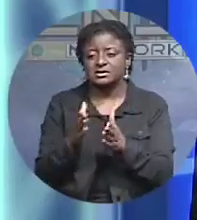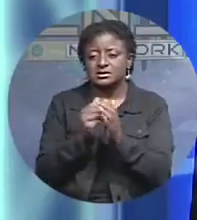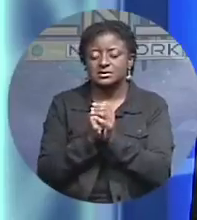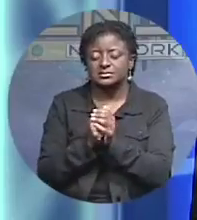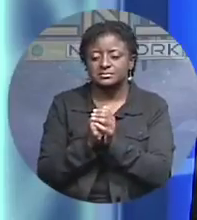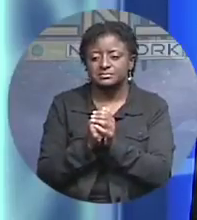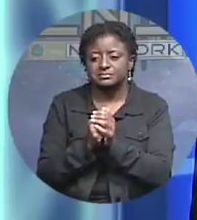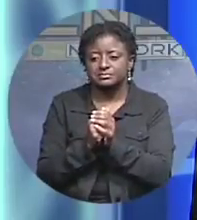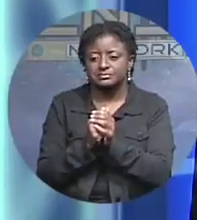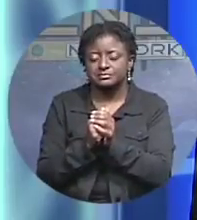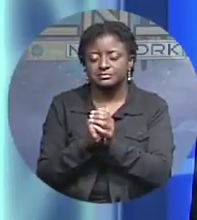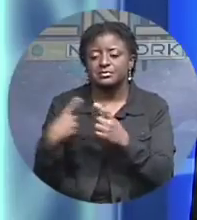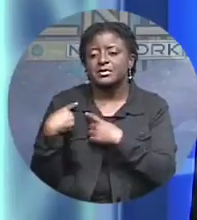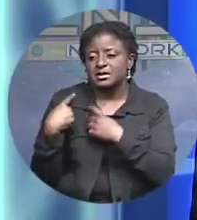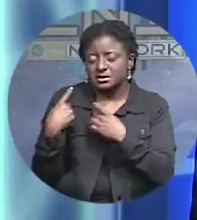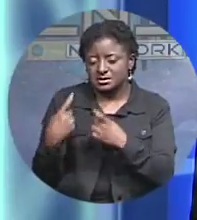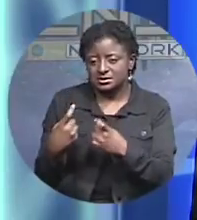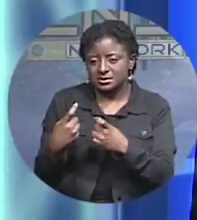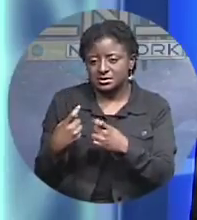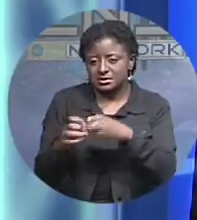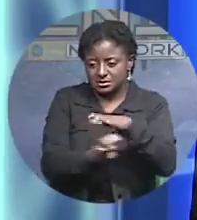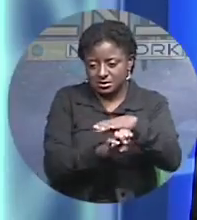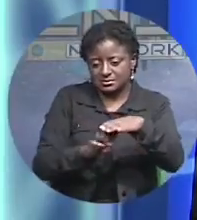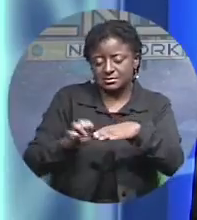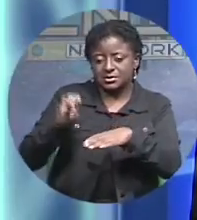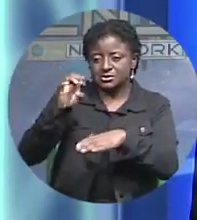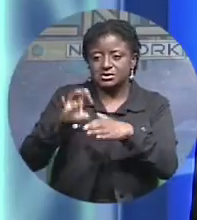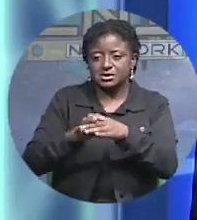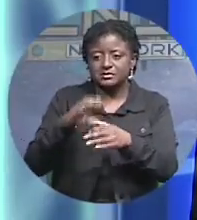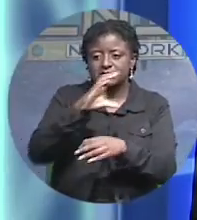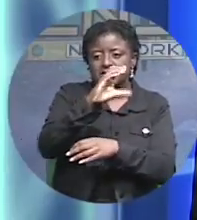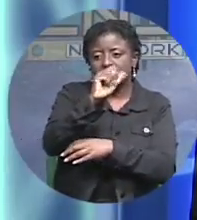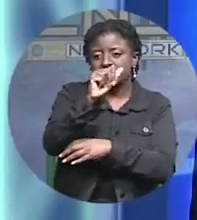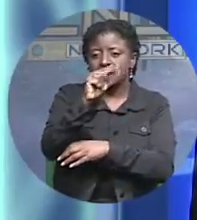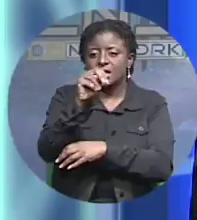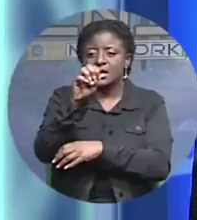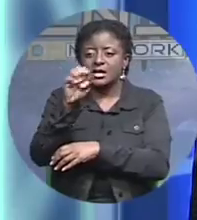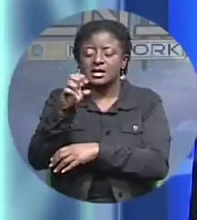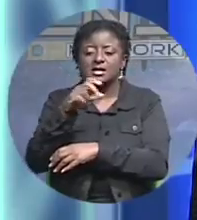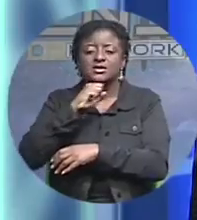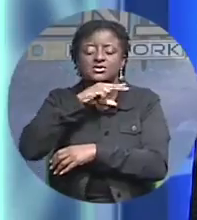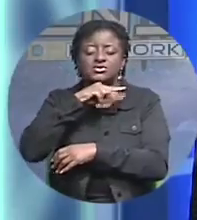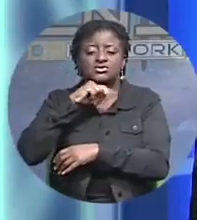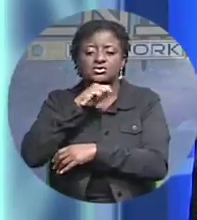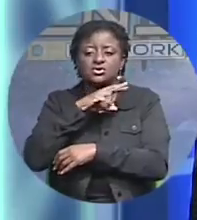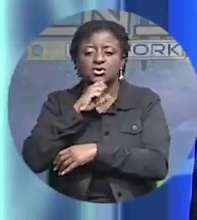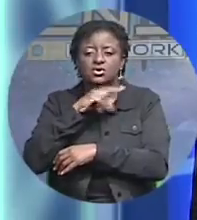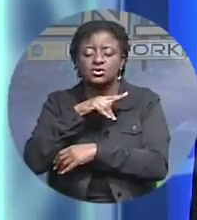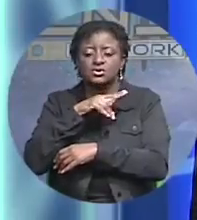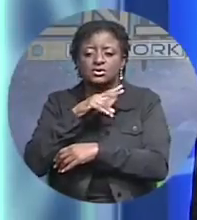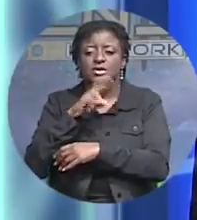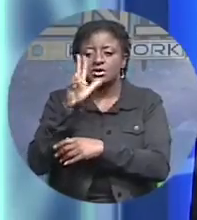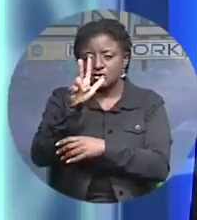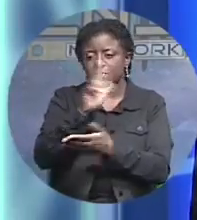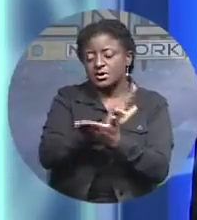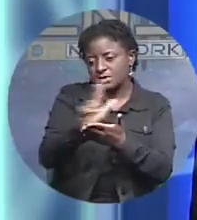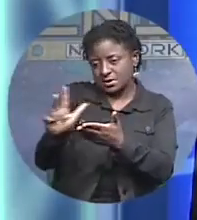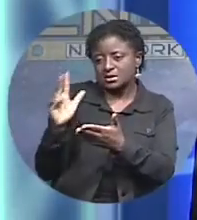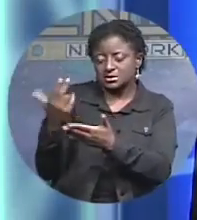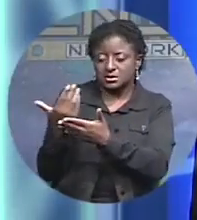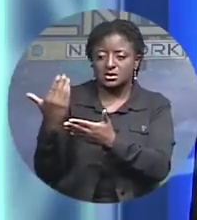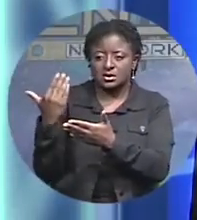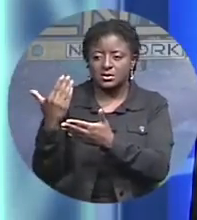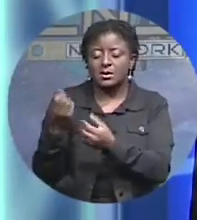Since the prominent emergence of the cane toad species 3 weeks ago, many residents have expressed concerns about the ecological impact of the